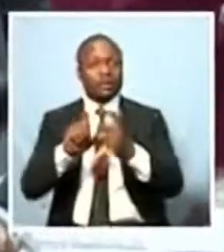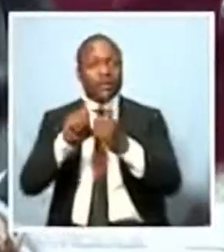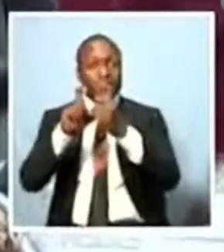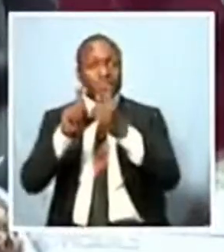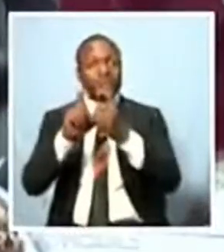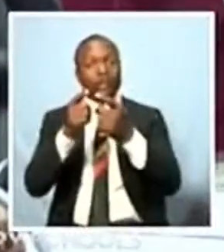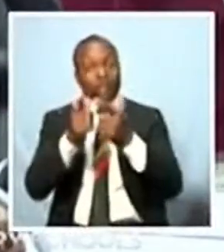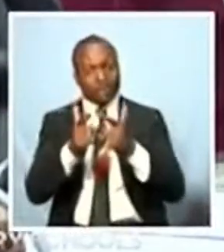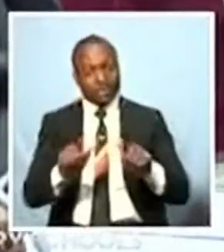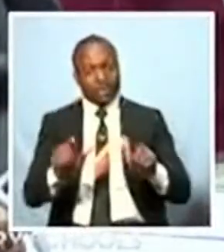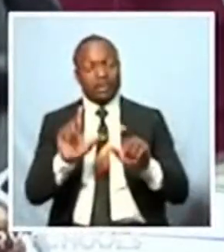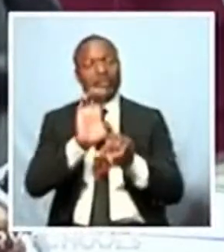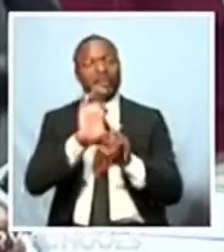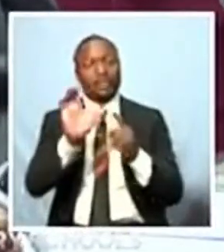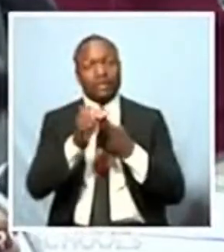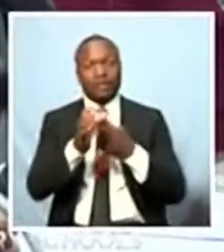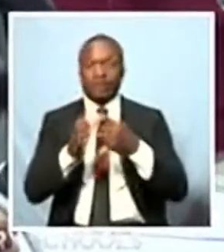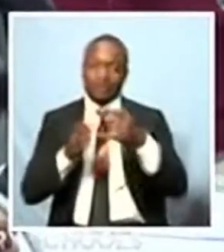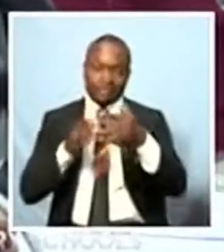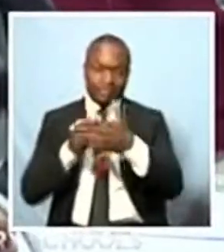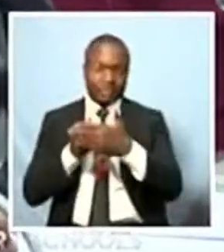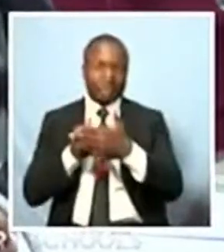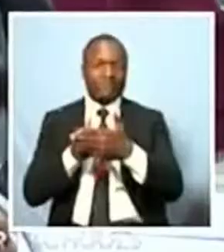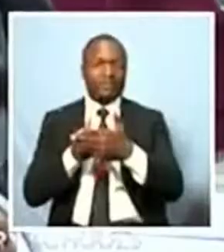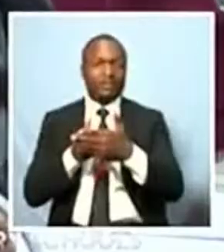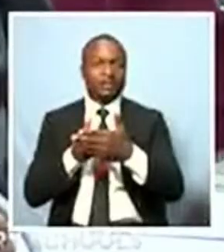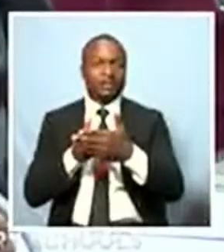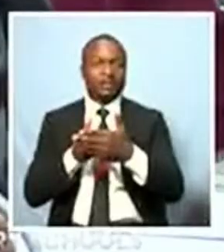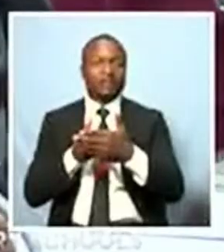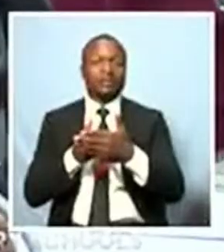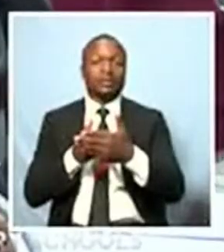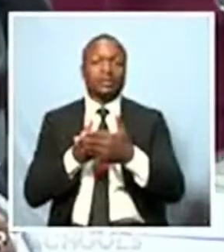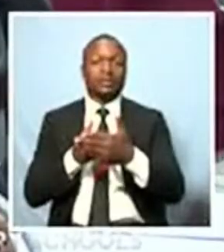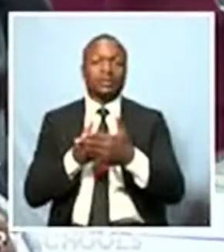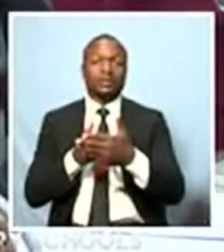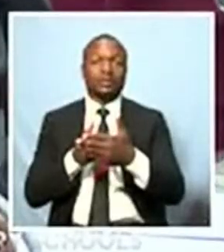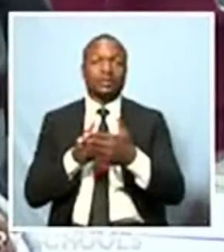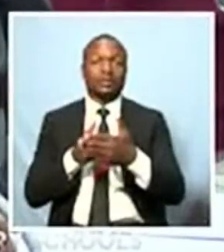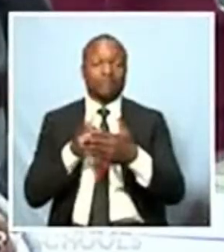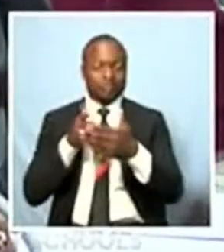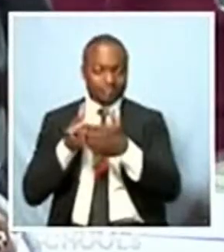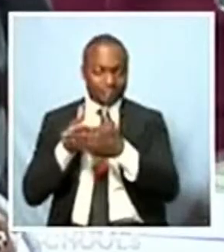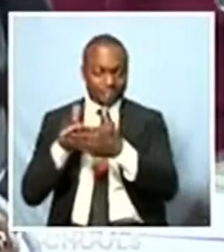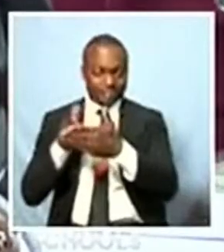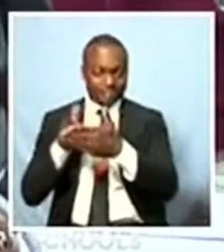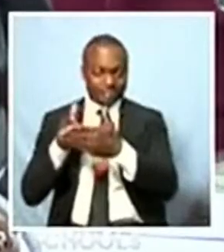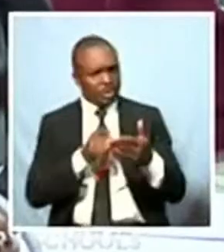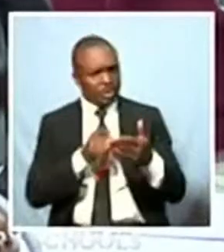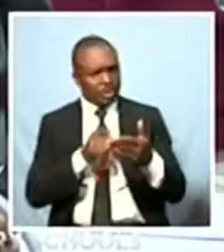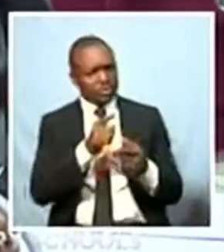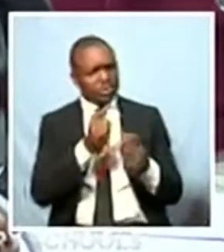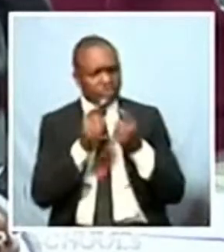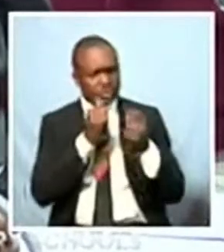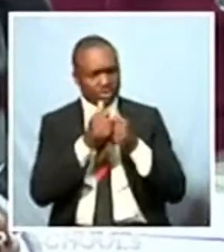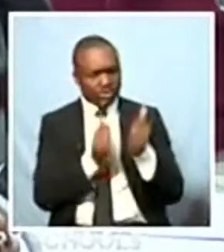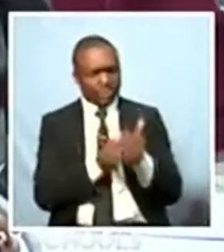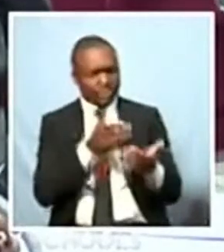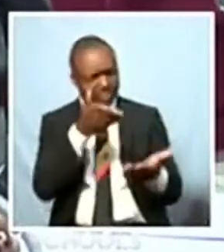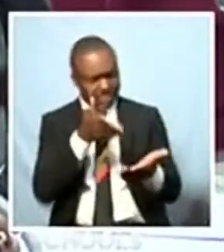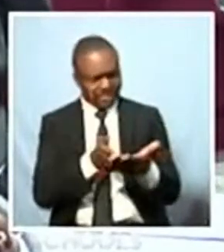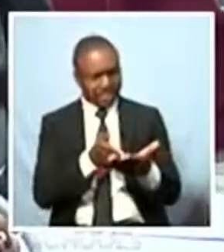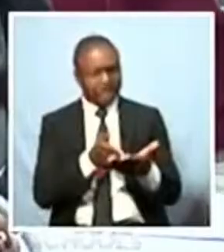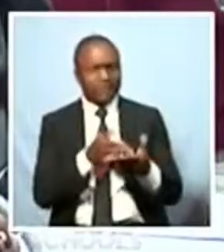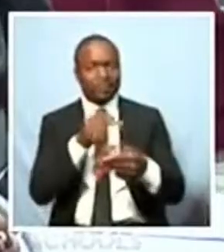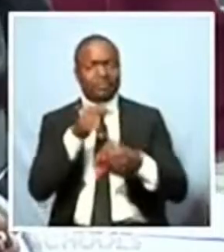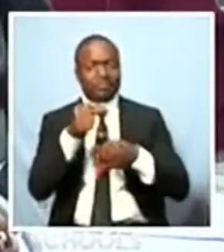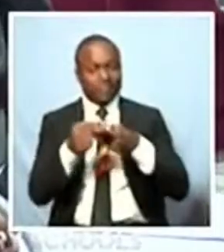language, culture barrier, illiteracy, instructions, what really are you talking about here? Does it mean that